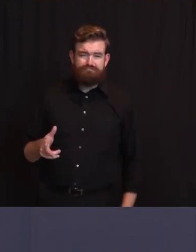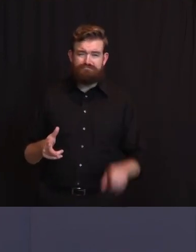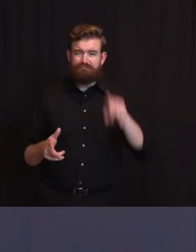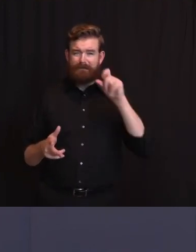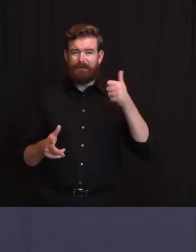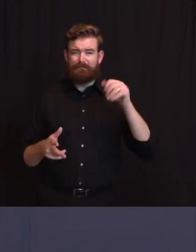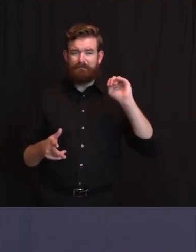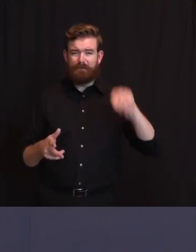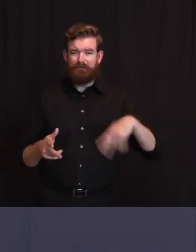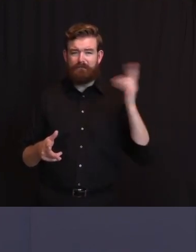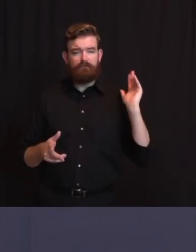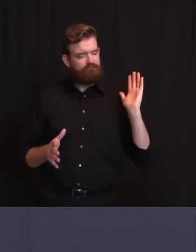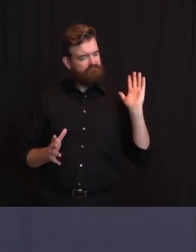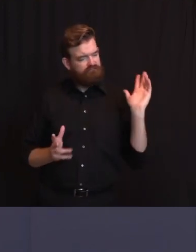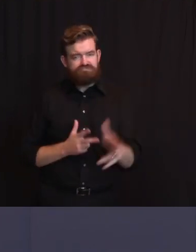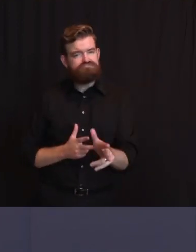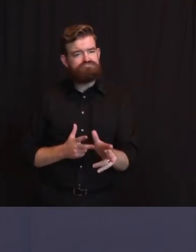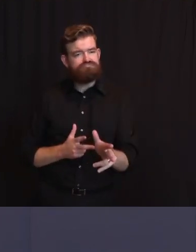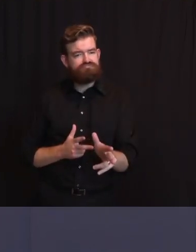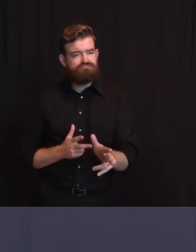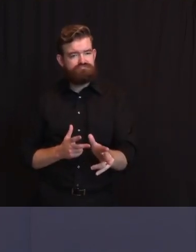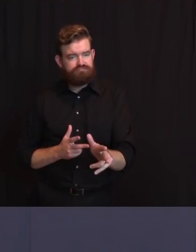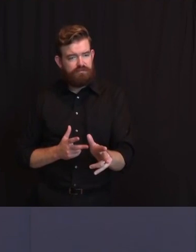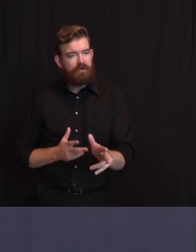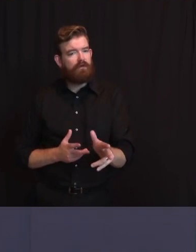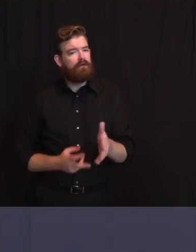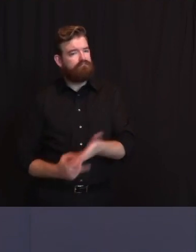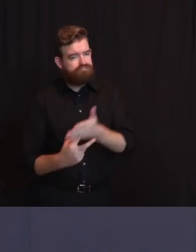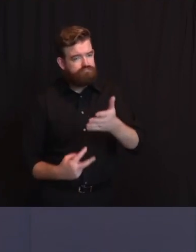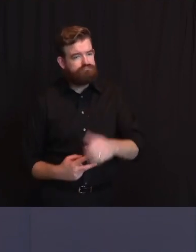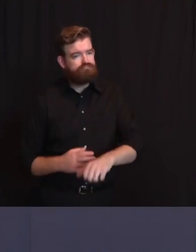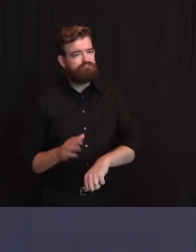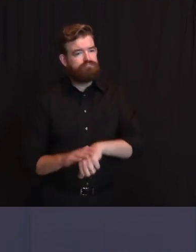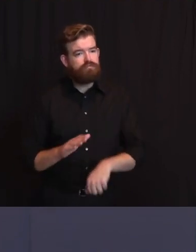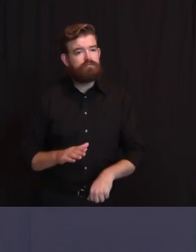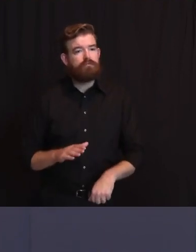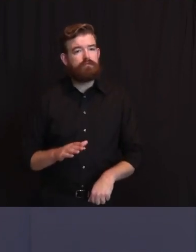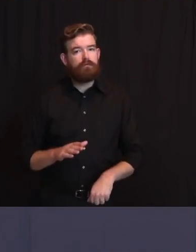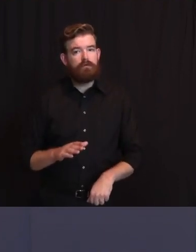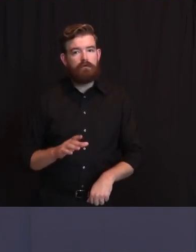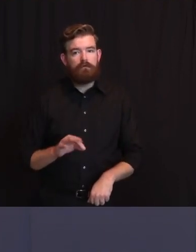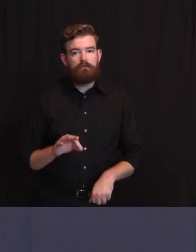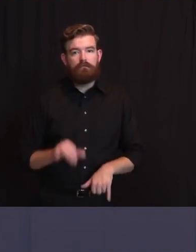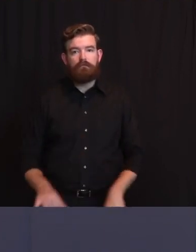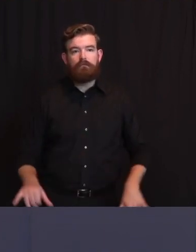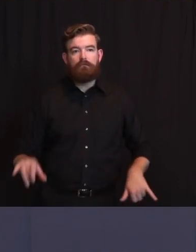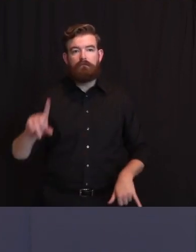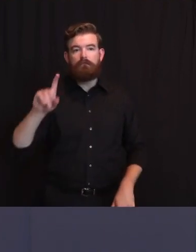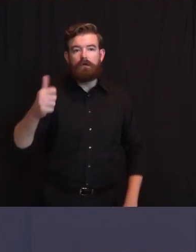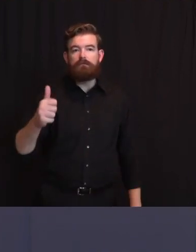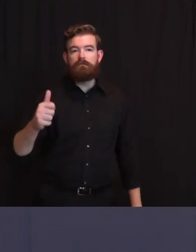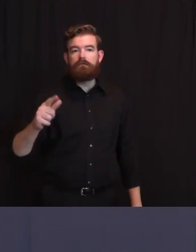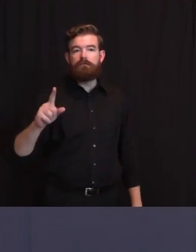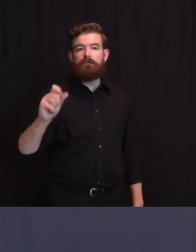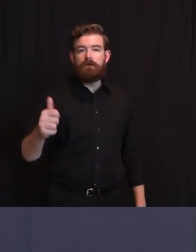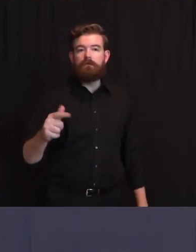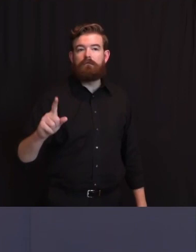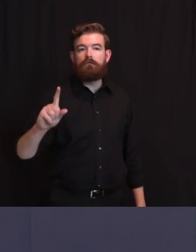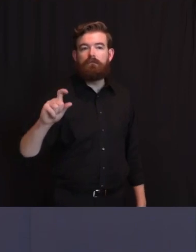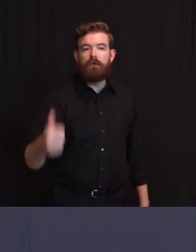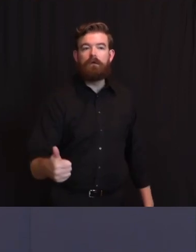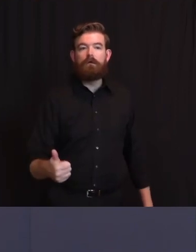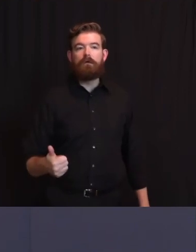warning, but to keep going at 110, 120, and then people argue, well, if the trooper didn't pursue them, they probably would have slowed down